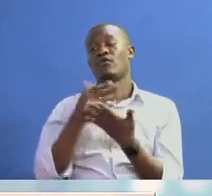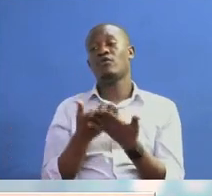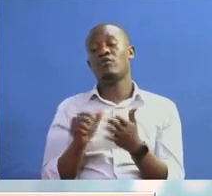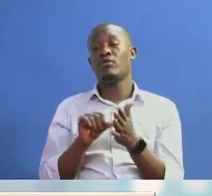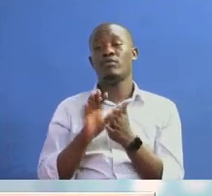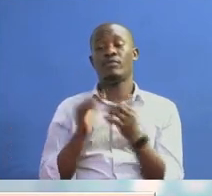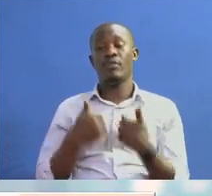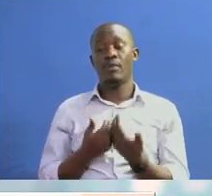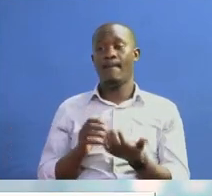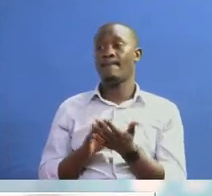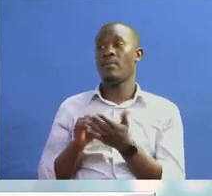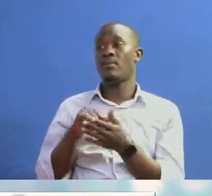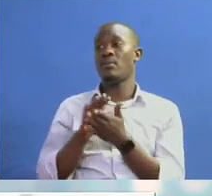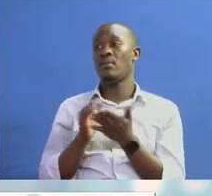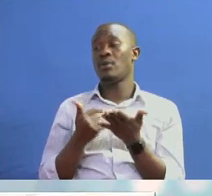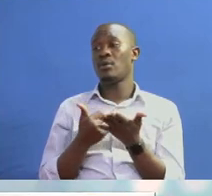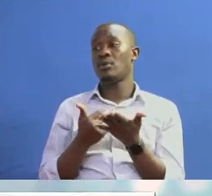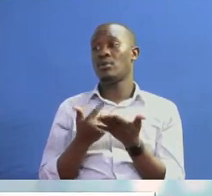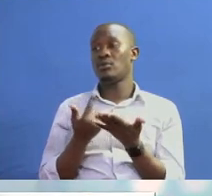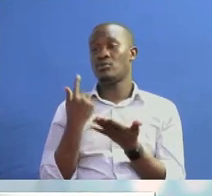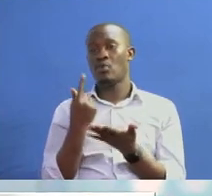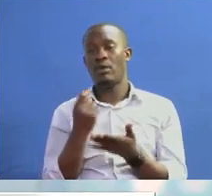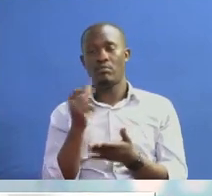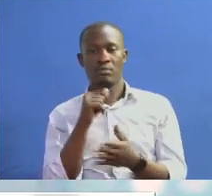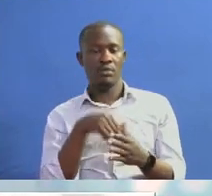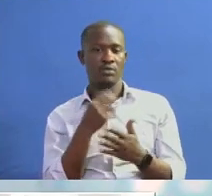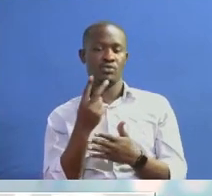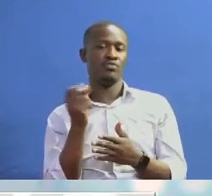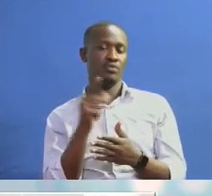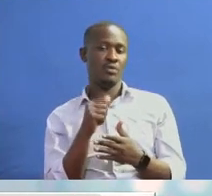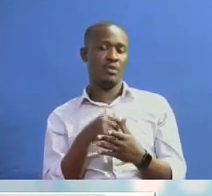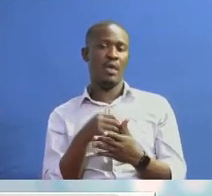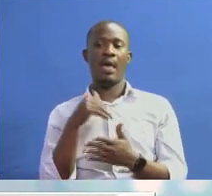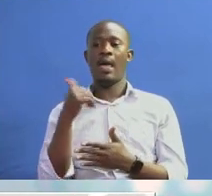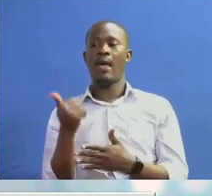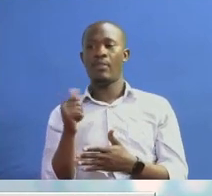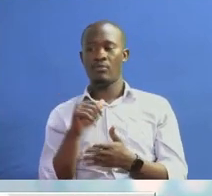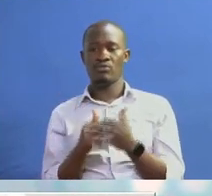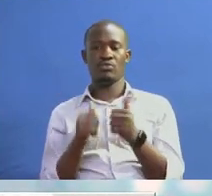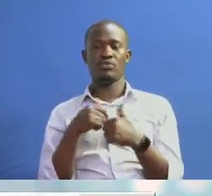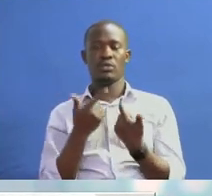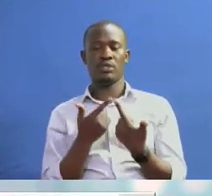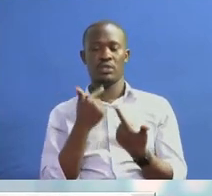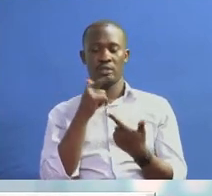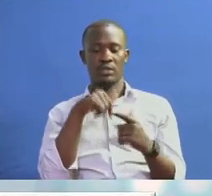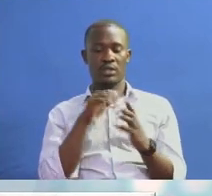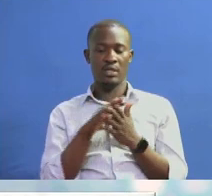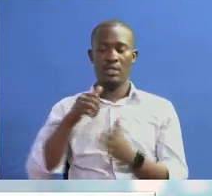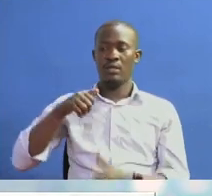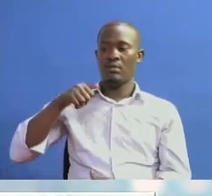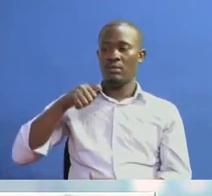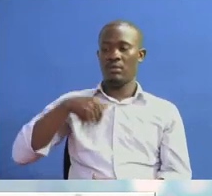the maize issue is one month, 2 months, we'll see the results. But the rest, which are stated in the budget and in the finance